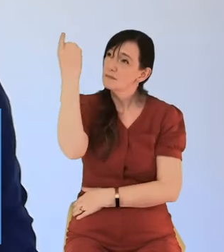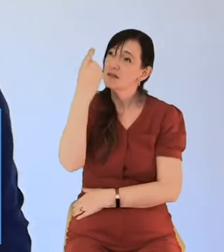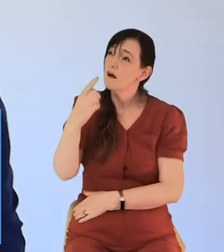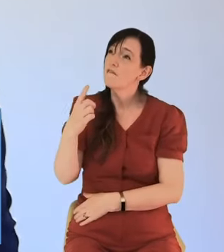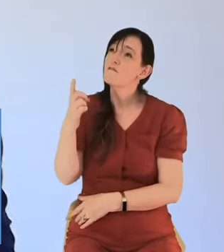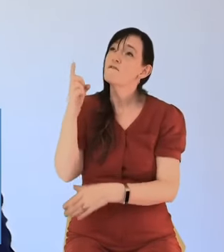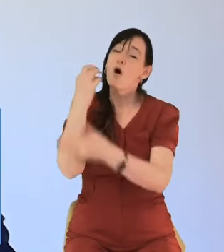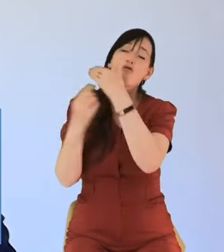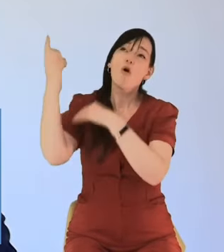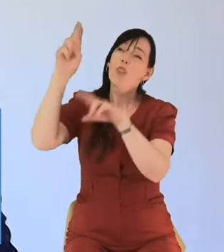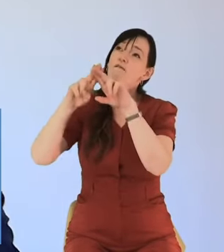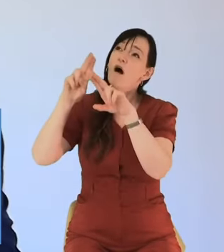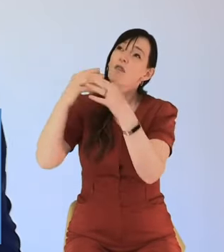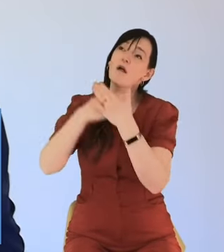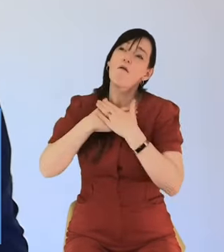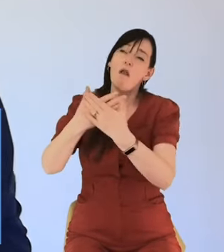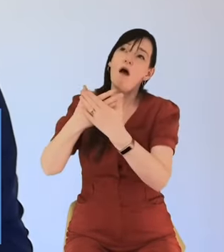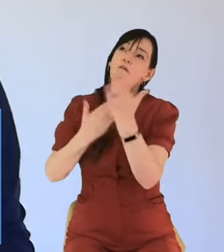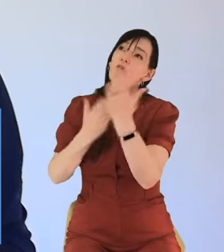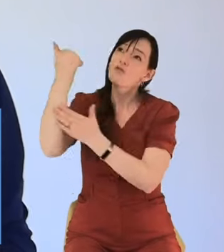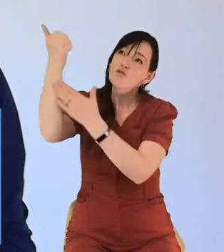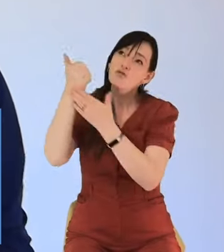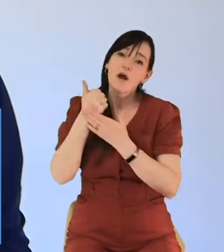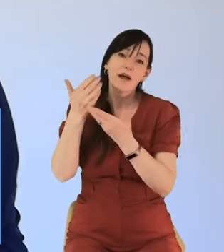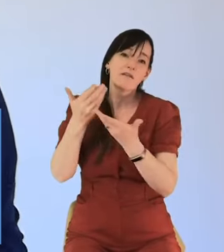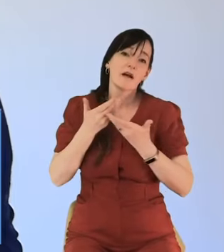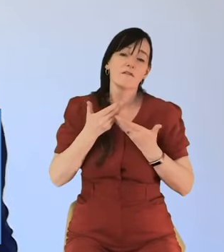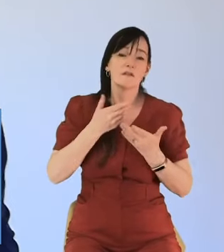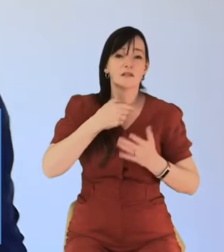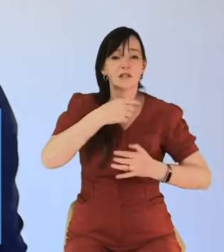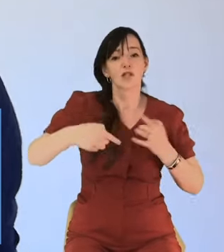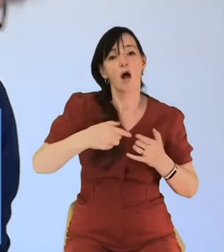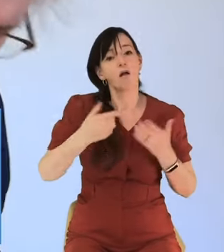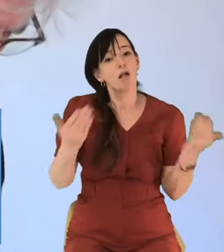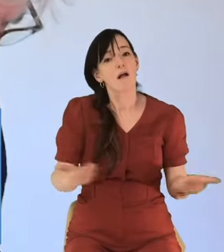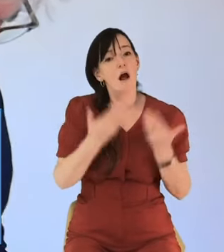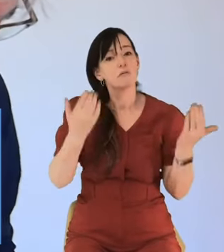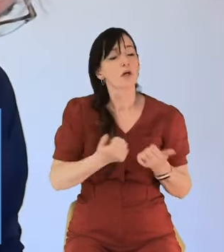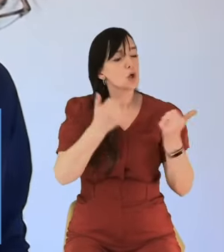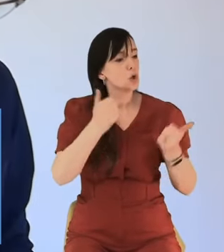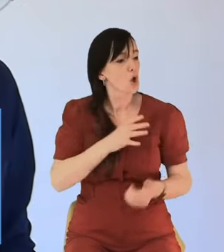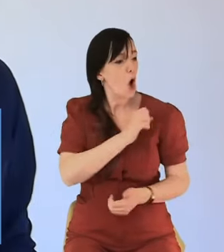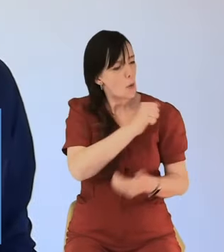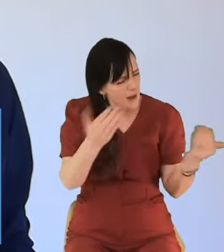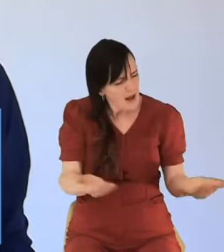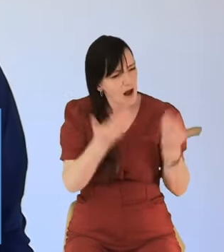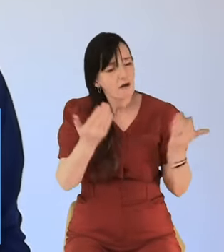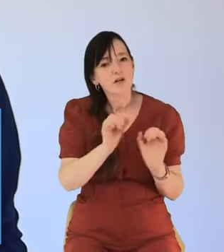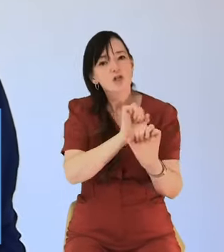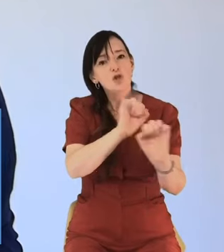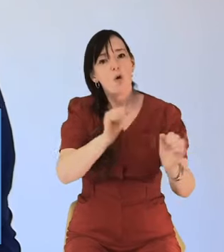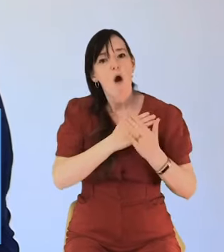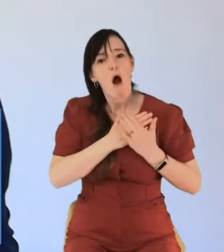Father, who loved us and by his grace gave us eternal encouragement and good hope, encourage your hearts